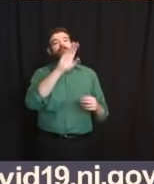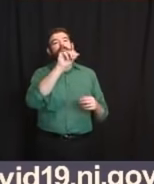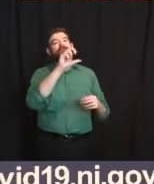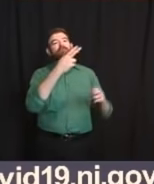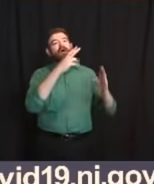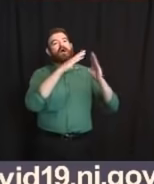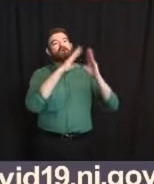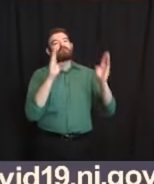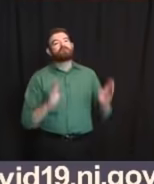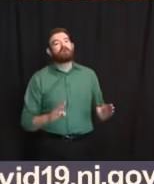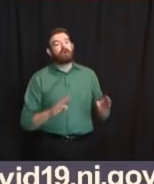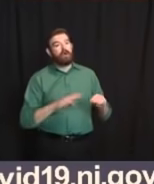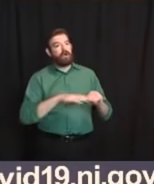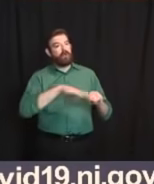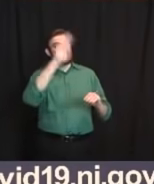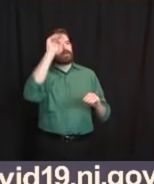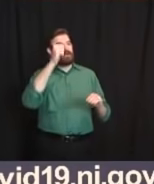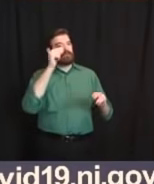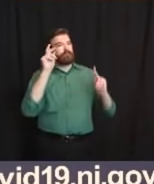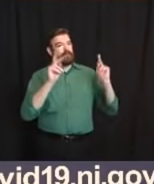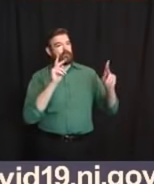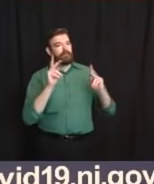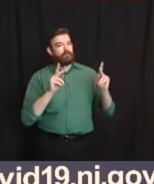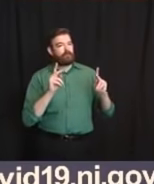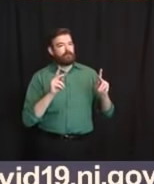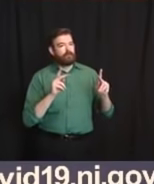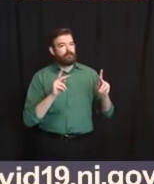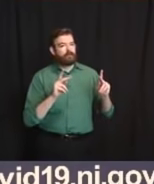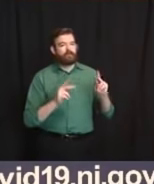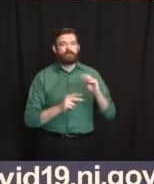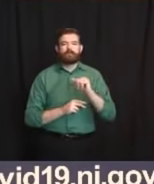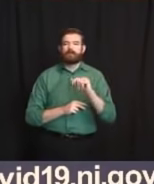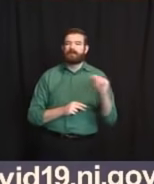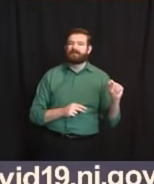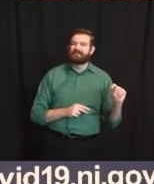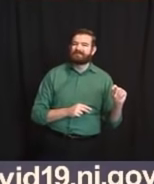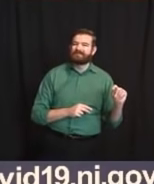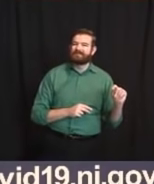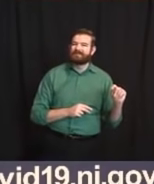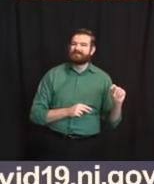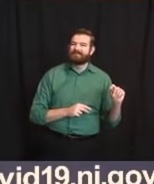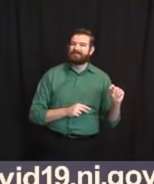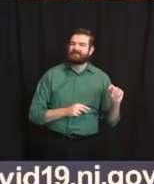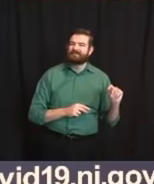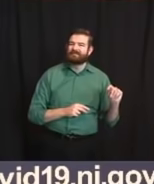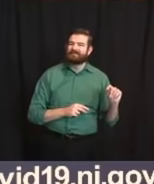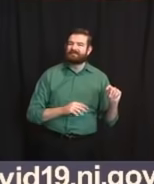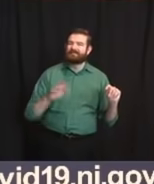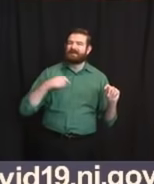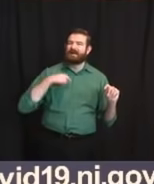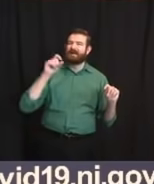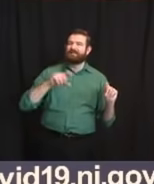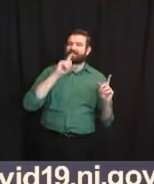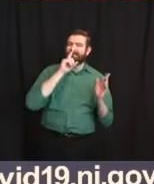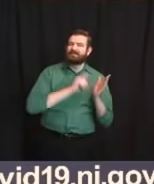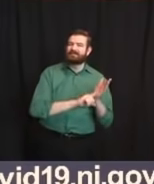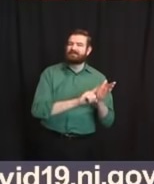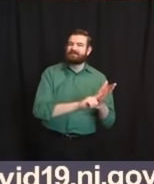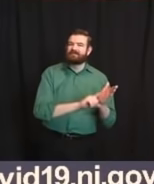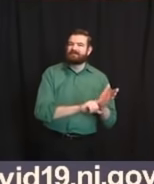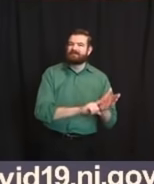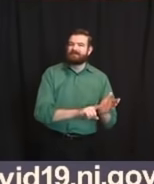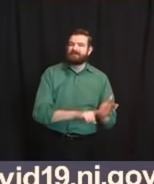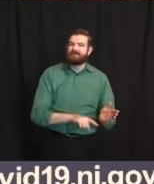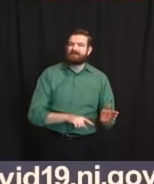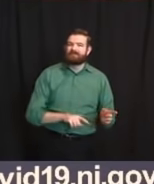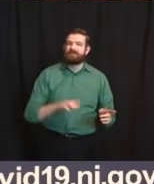folks? We'd have to come back. Some of it would depend on the facts, so we'd have to come back to you. Let's tell Amy we'll come back to her on that one. That, I will